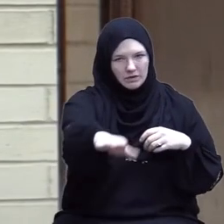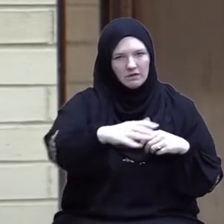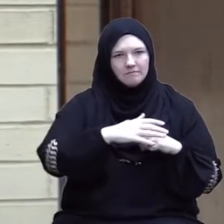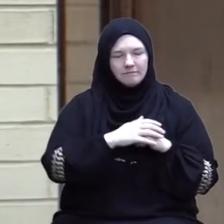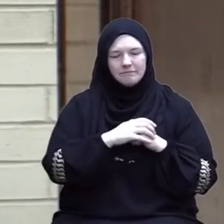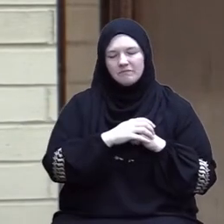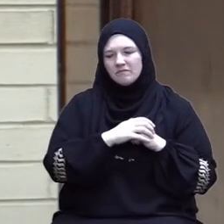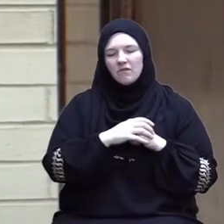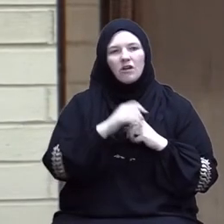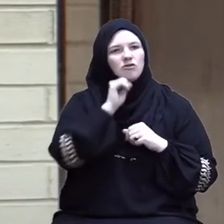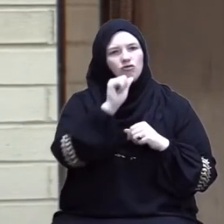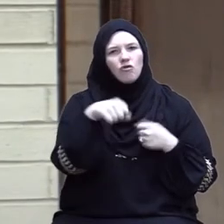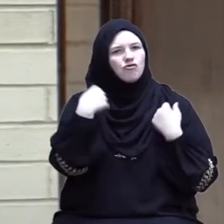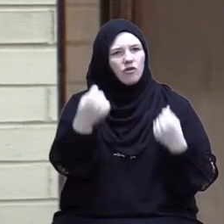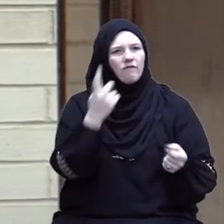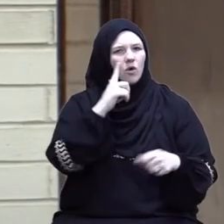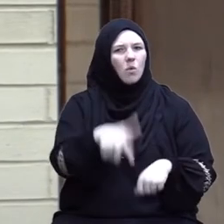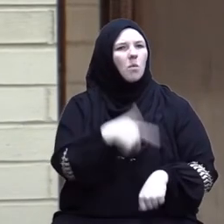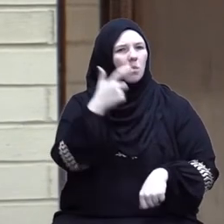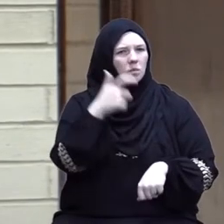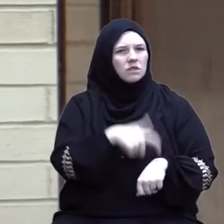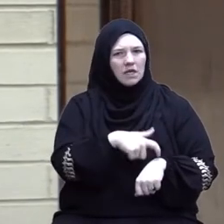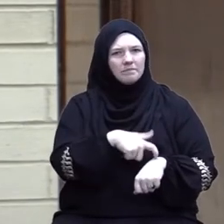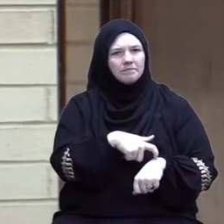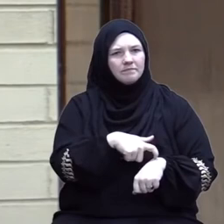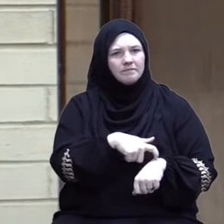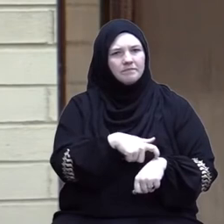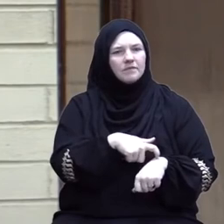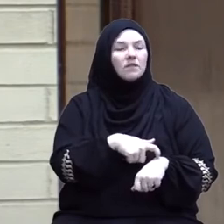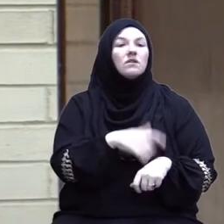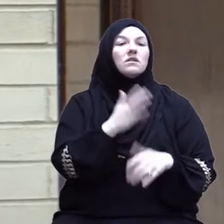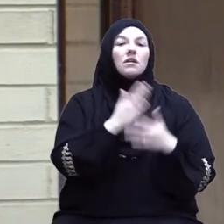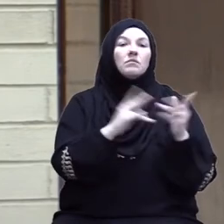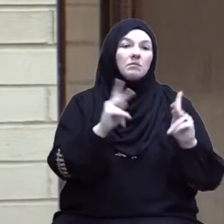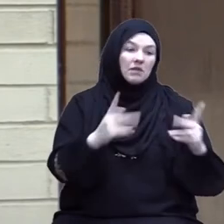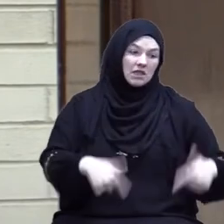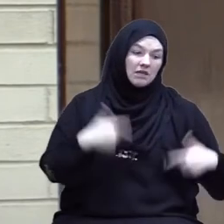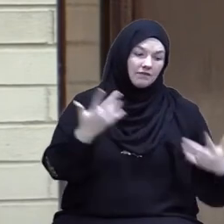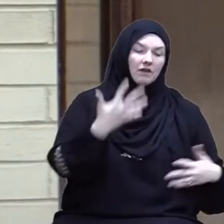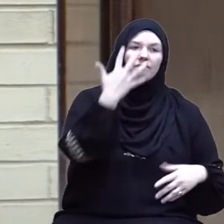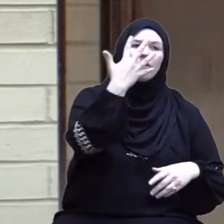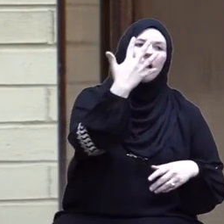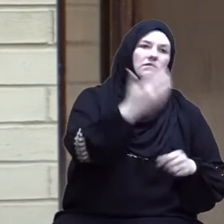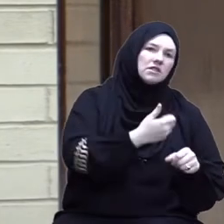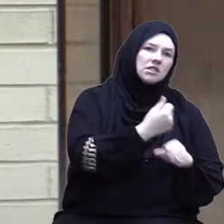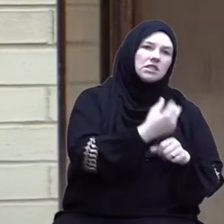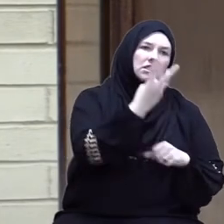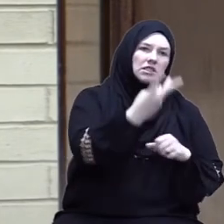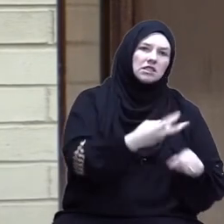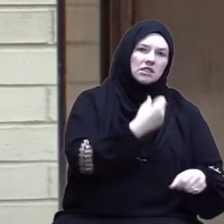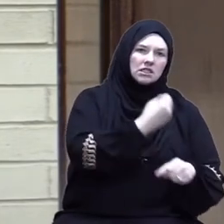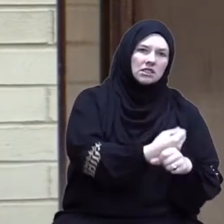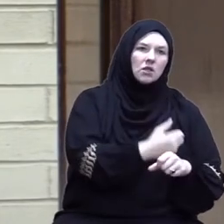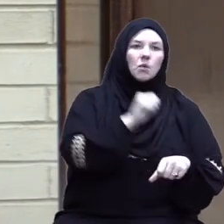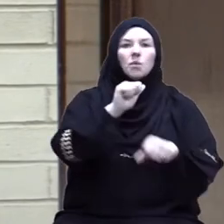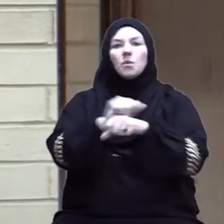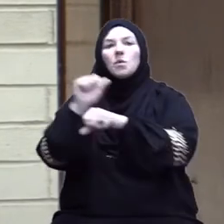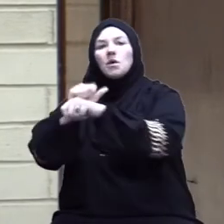for 5-7 years, then they go overseas, they have a job, and they work for 20